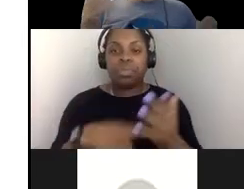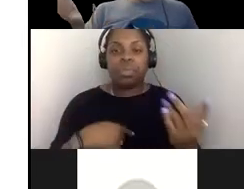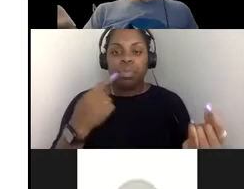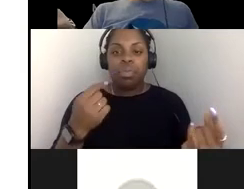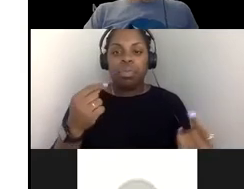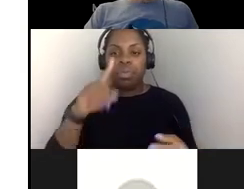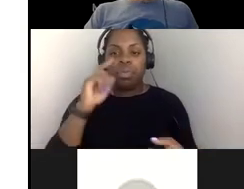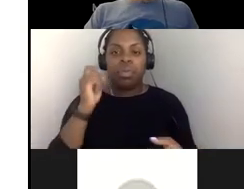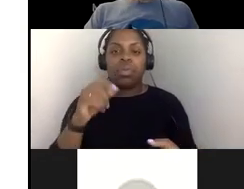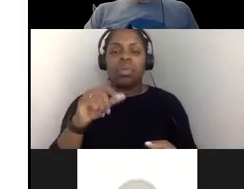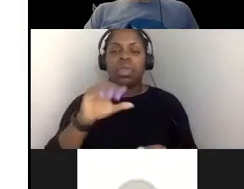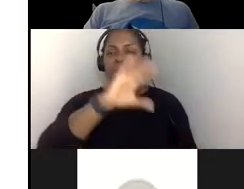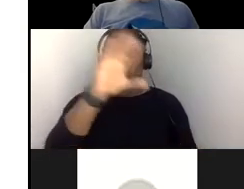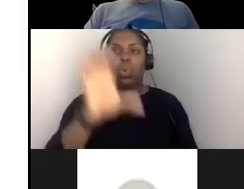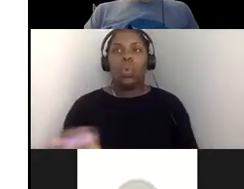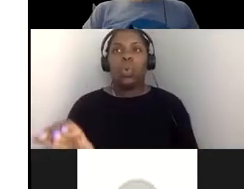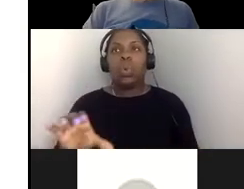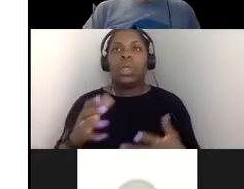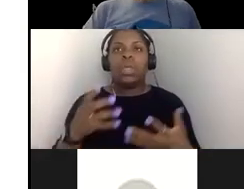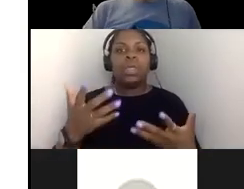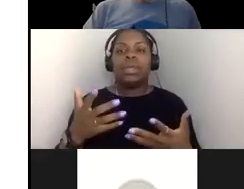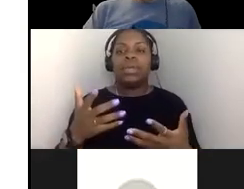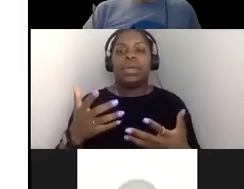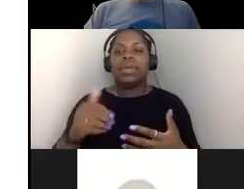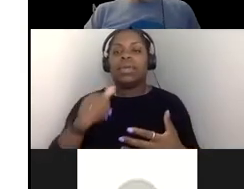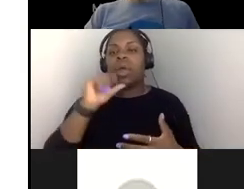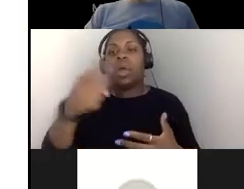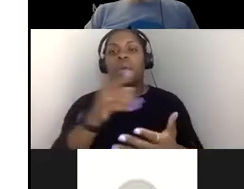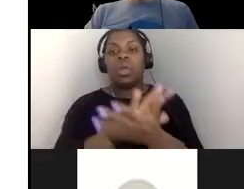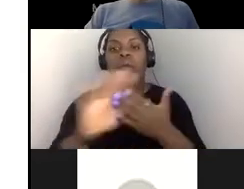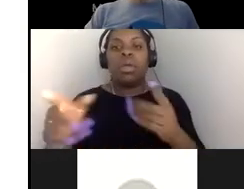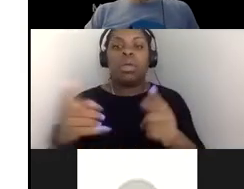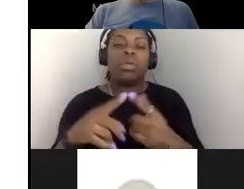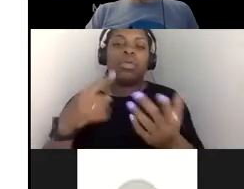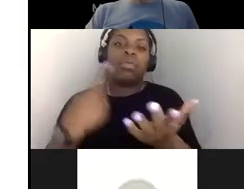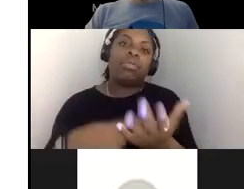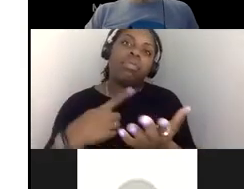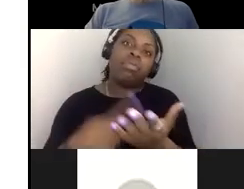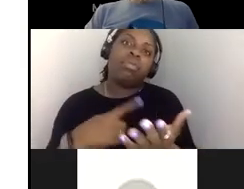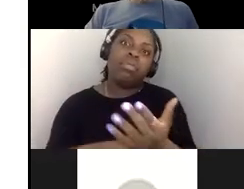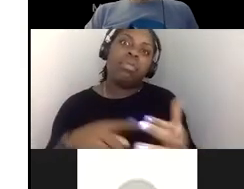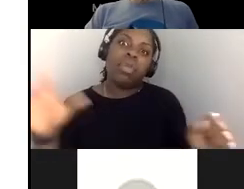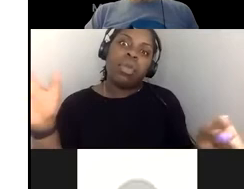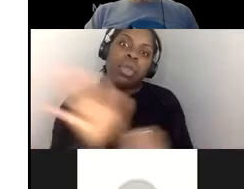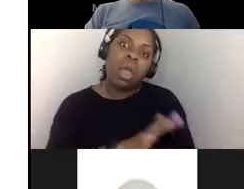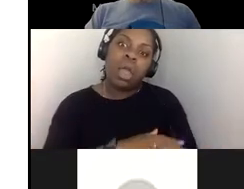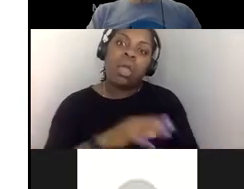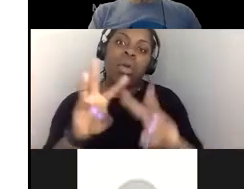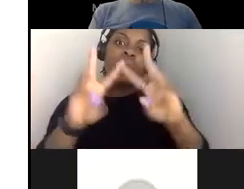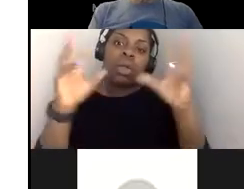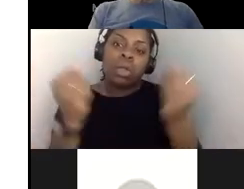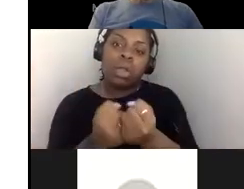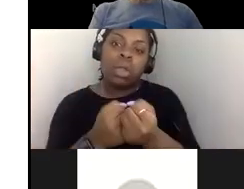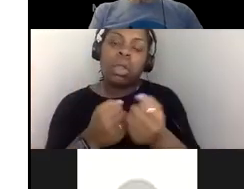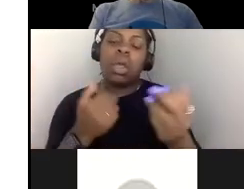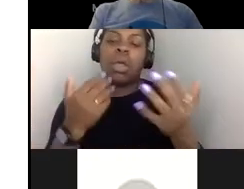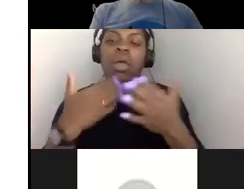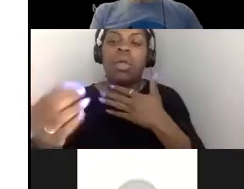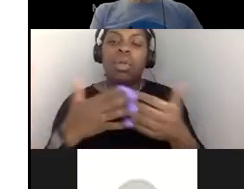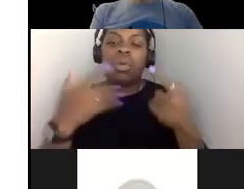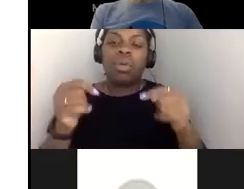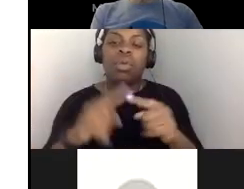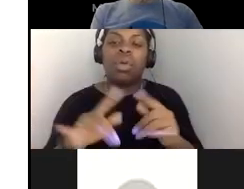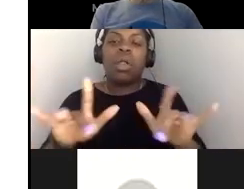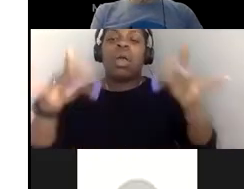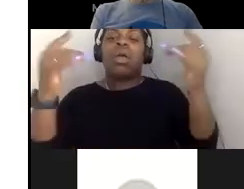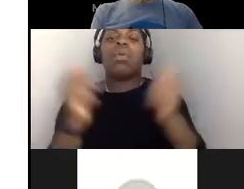on Zoom, it's not always so nice to just be talked at for an entire workshop, even though we're trying to liven it up with